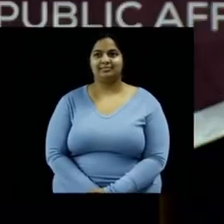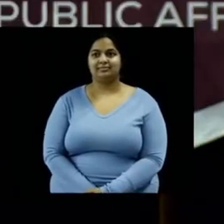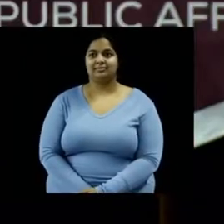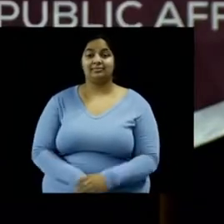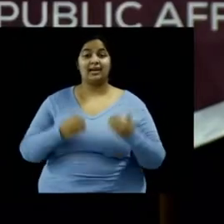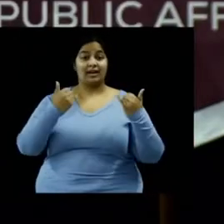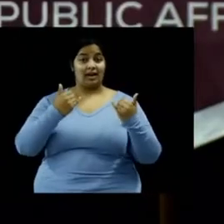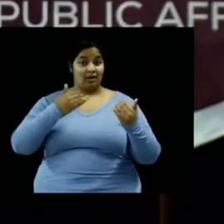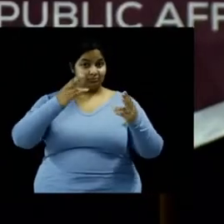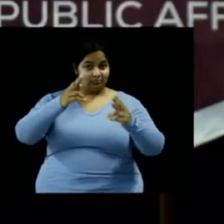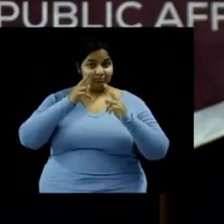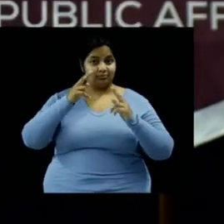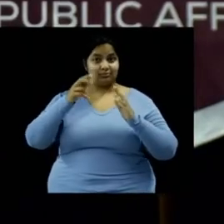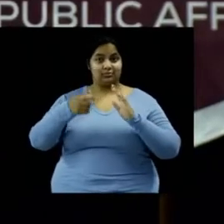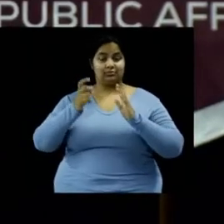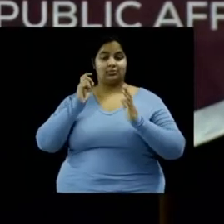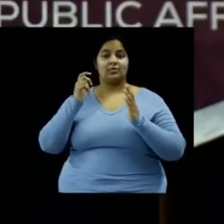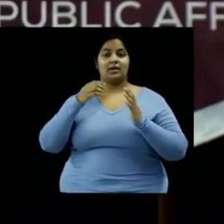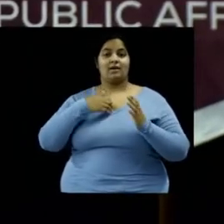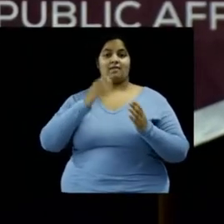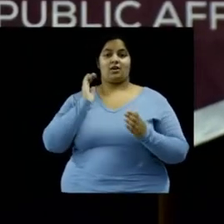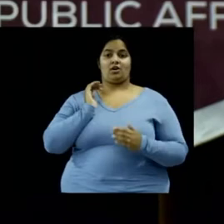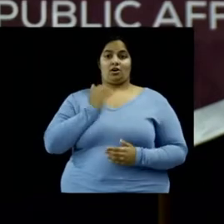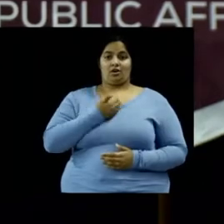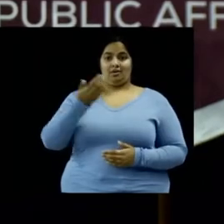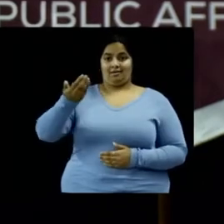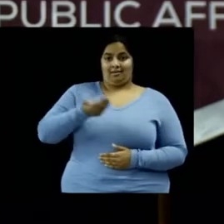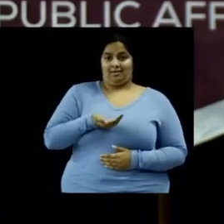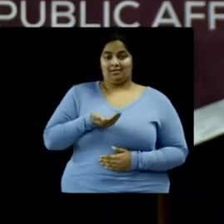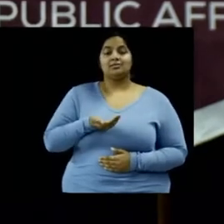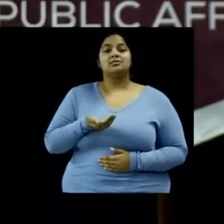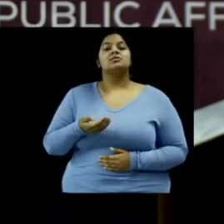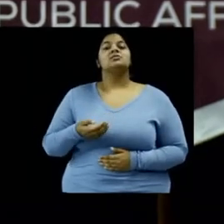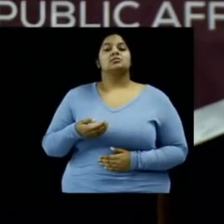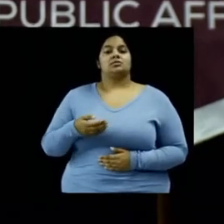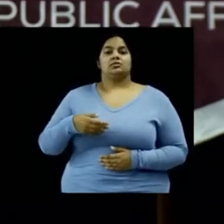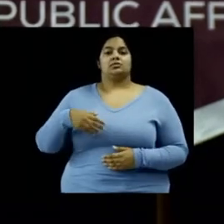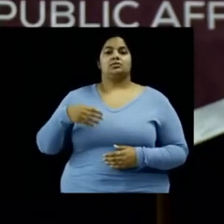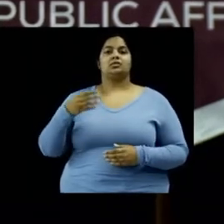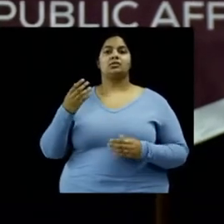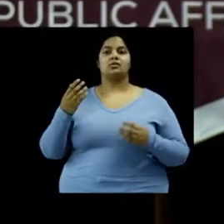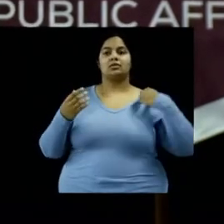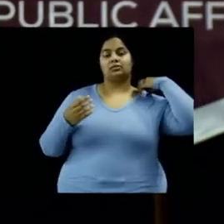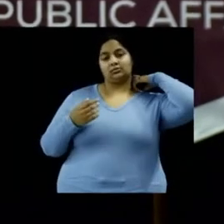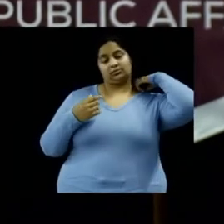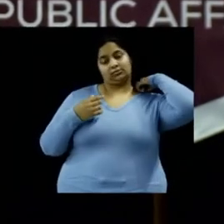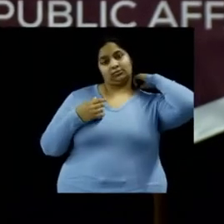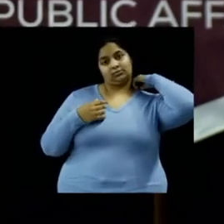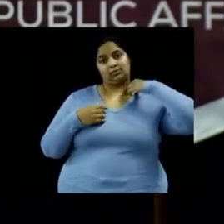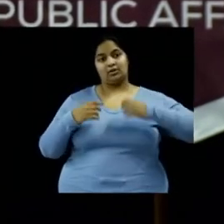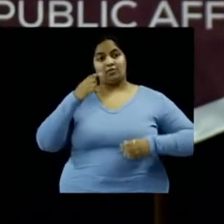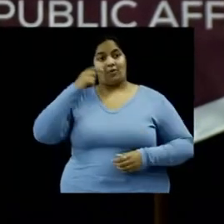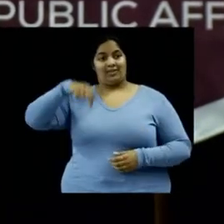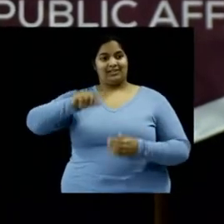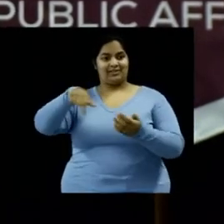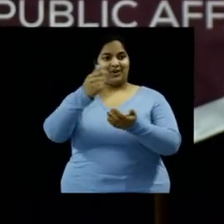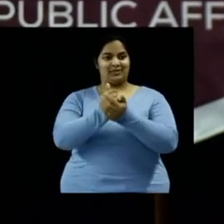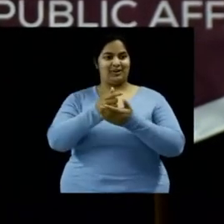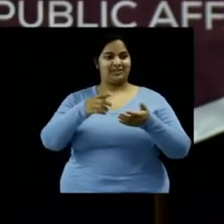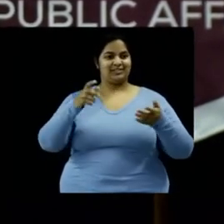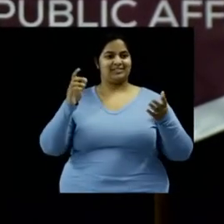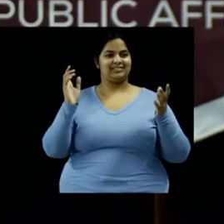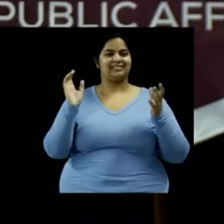It's now my honor to recognize our platform guests who have joined us in person for this commencement